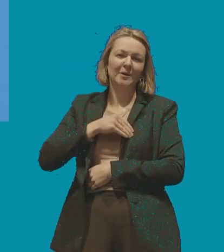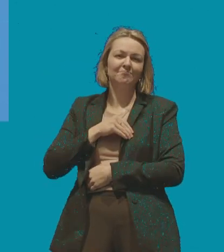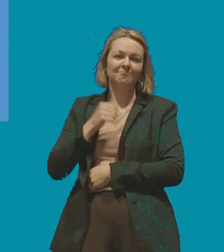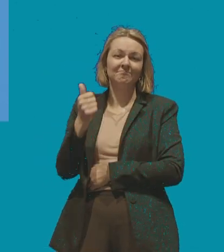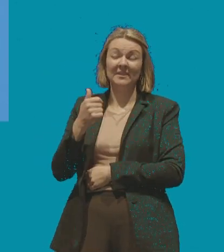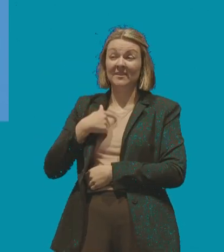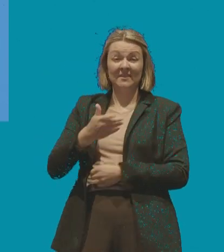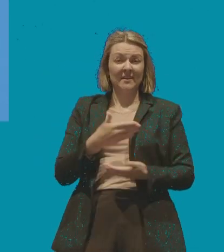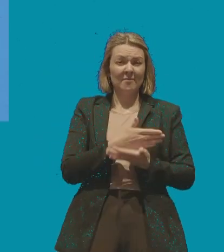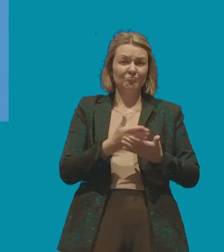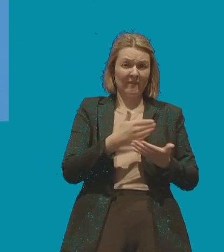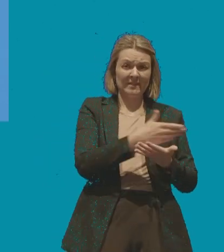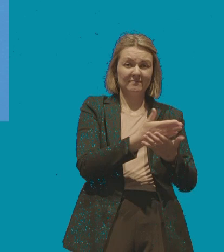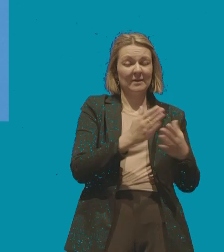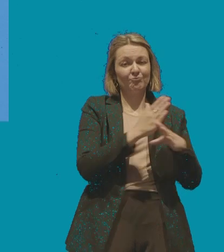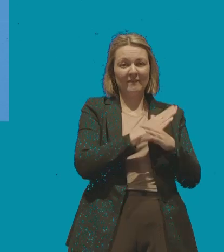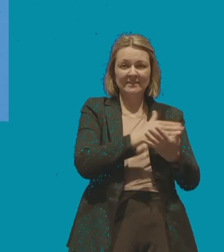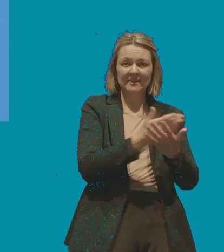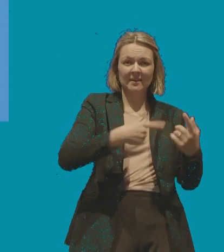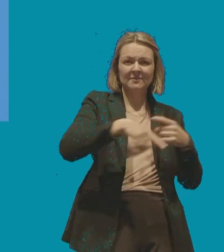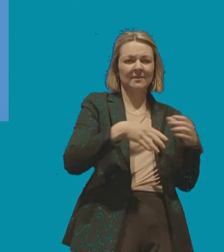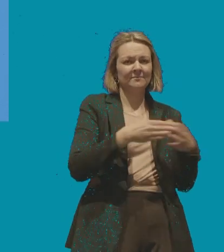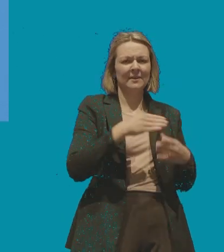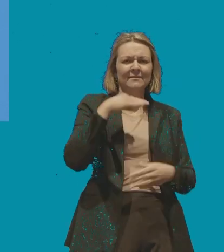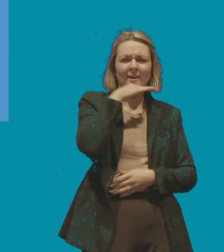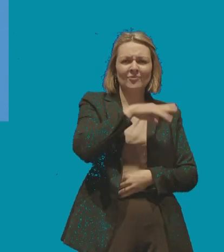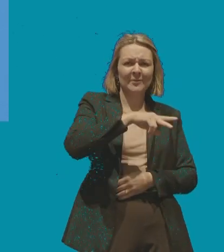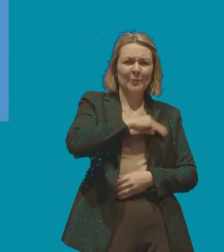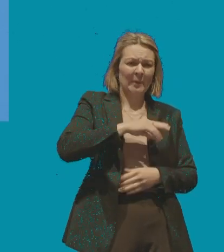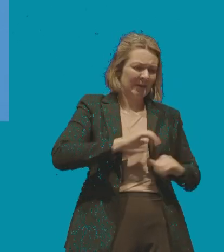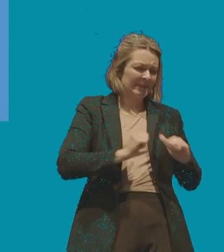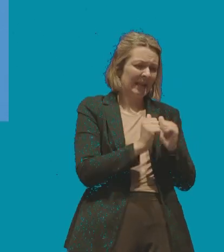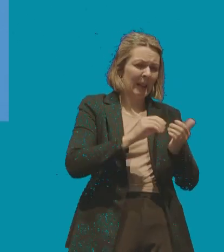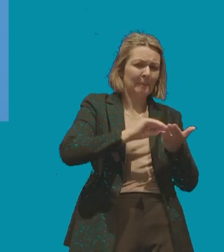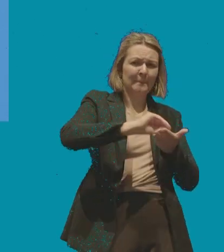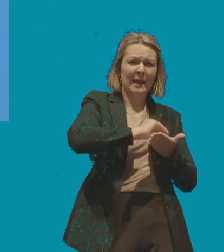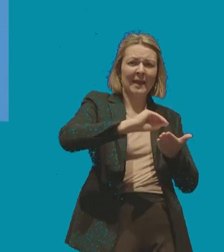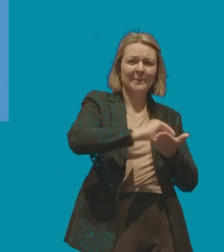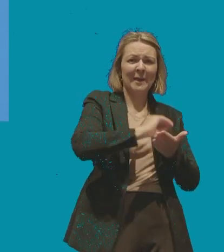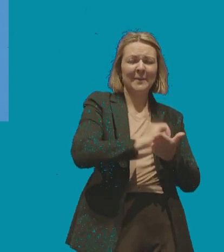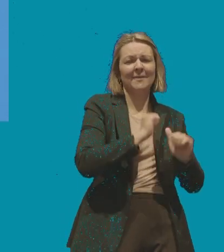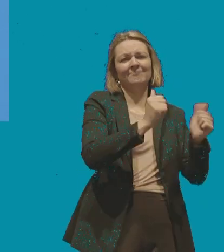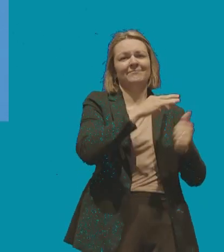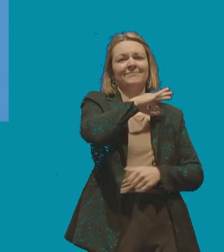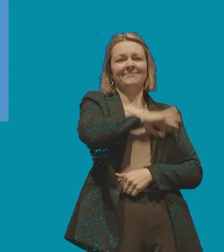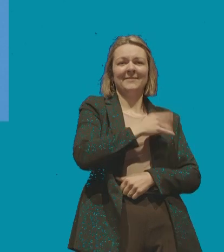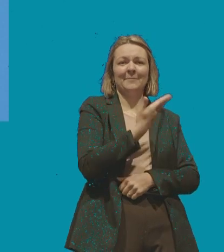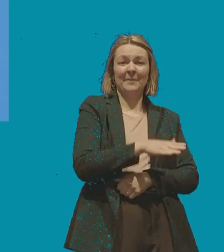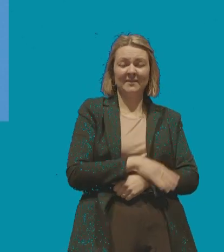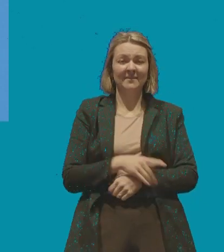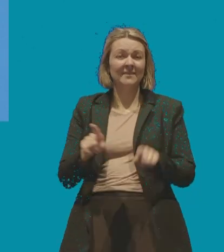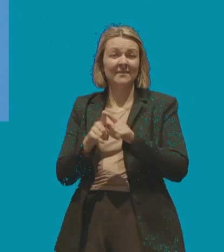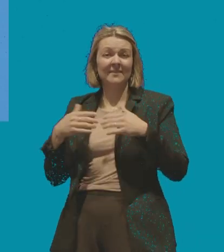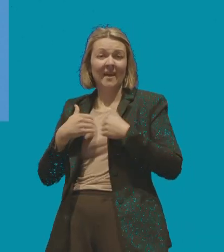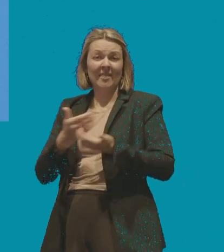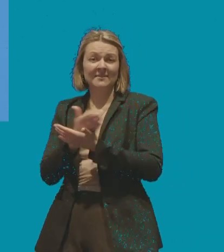private sector, we won hundreds of victories on pay. And in the public sector, from education to health, we won much improved